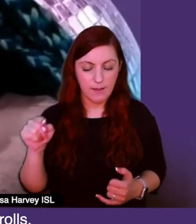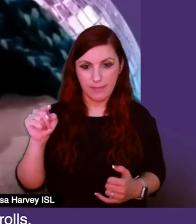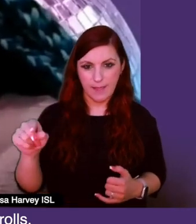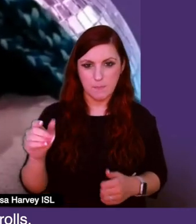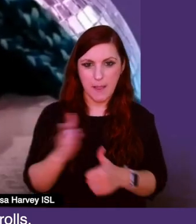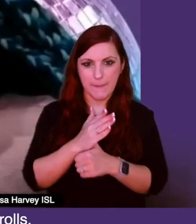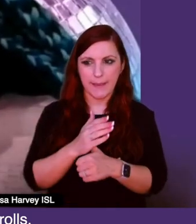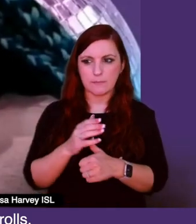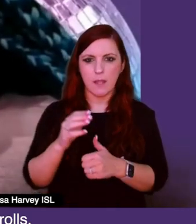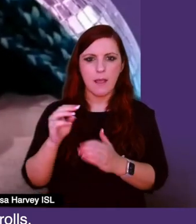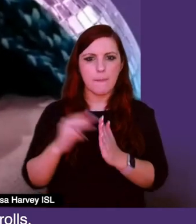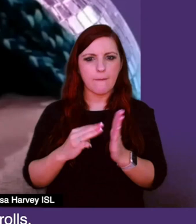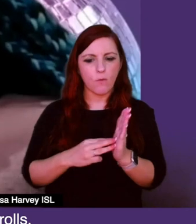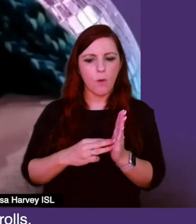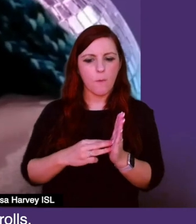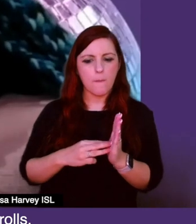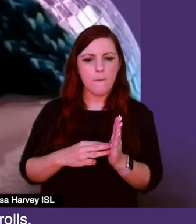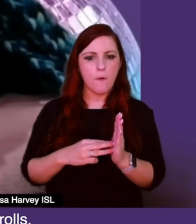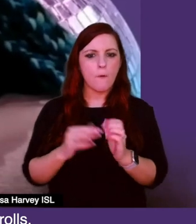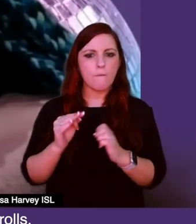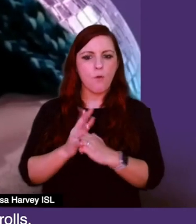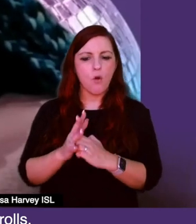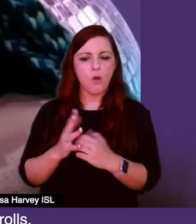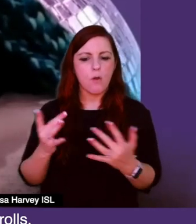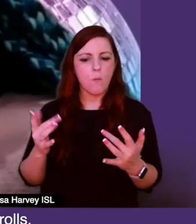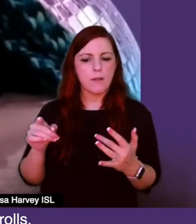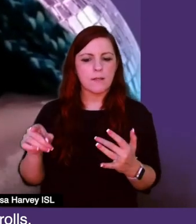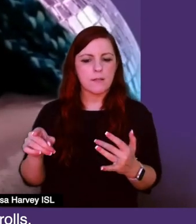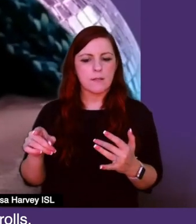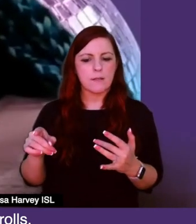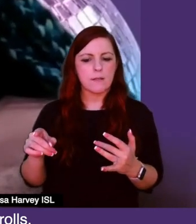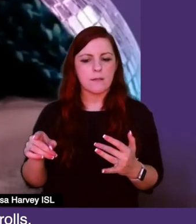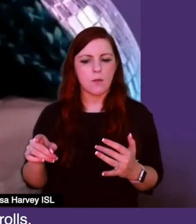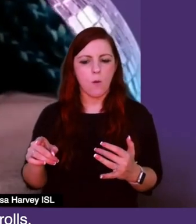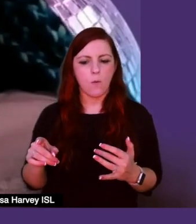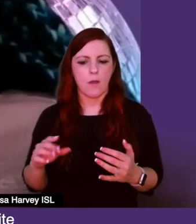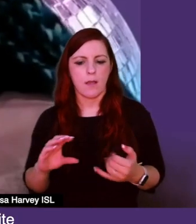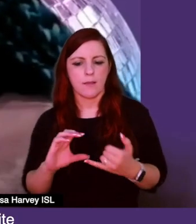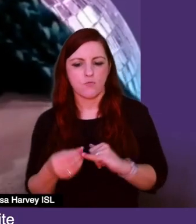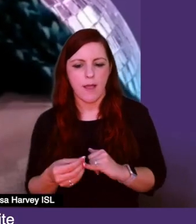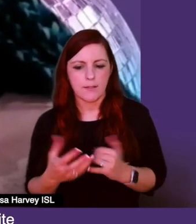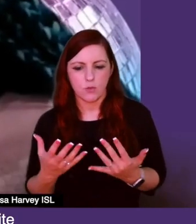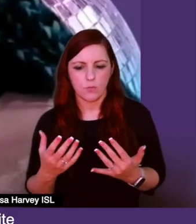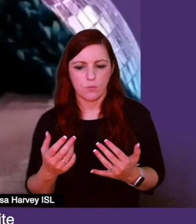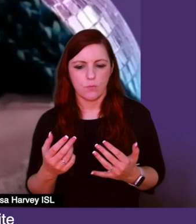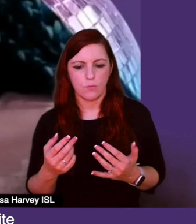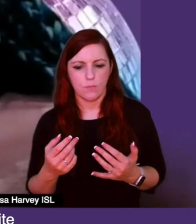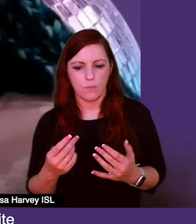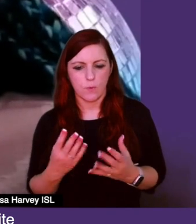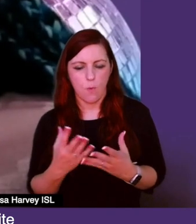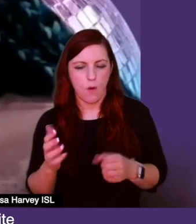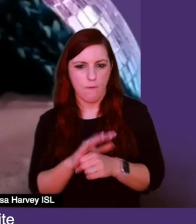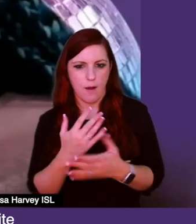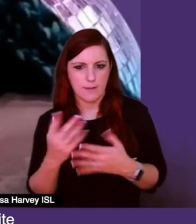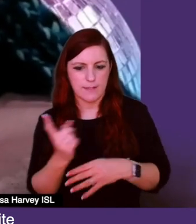main platform where I jump into a lot of trolls, because I feel like as a disabled